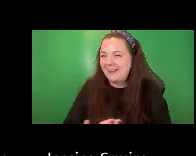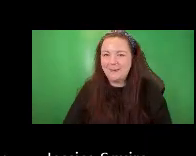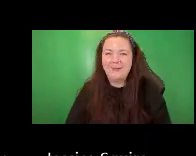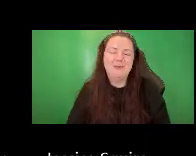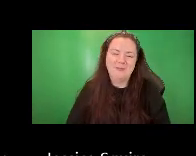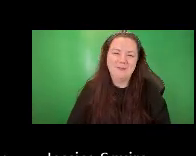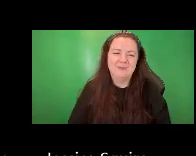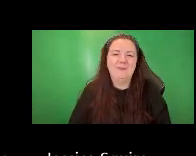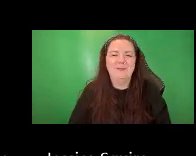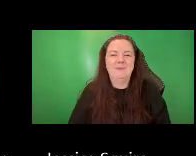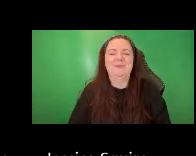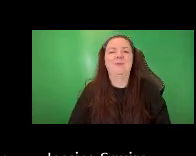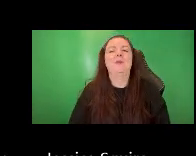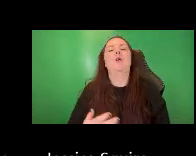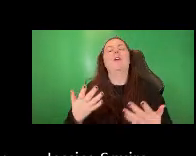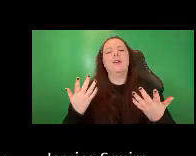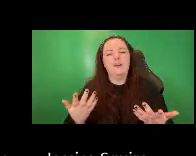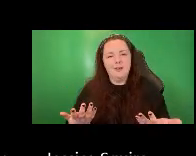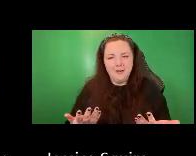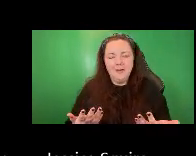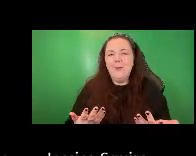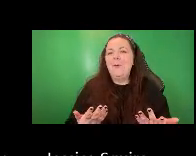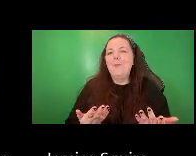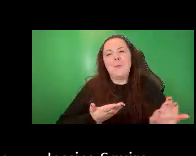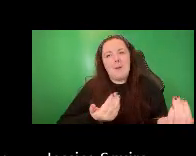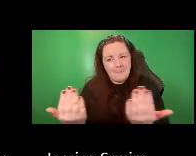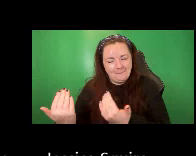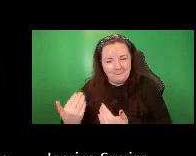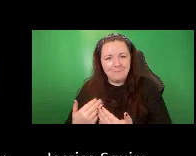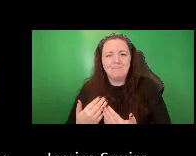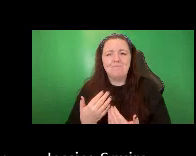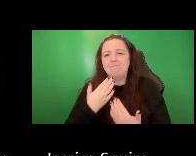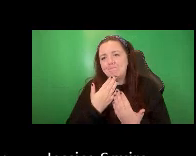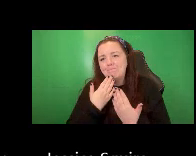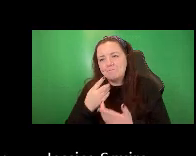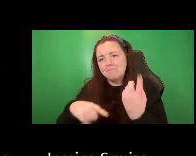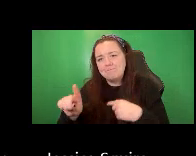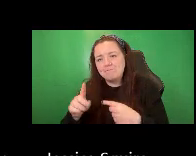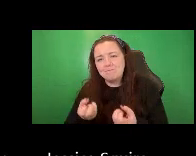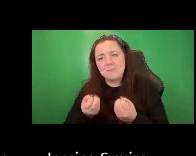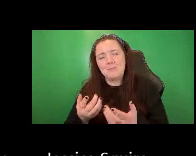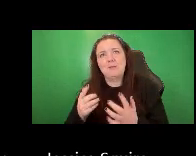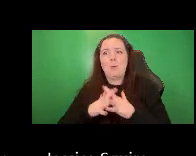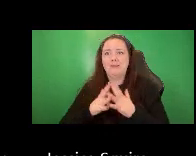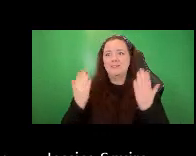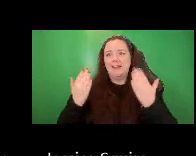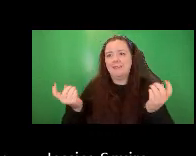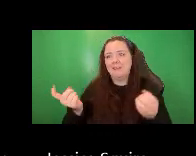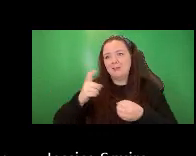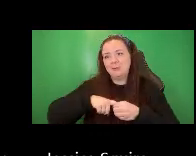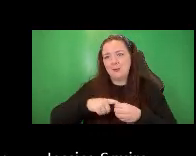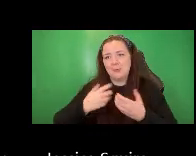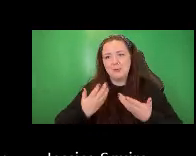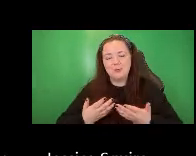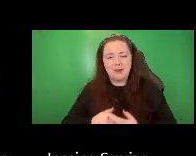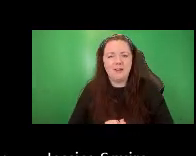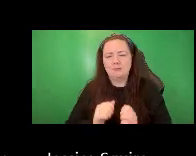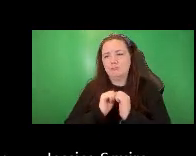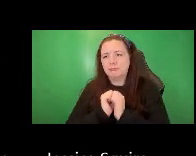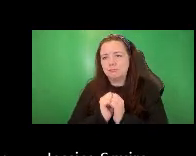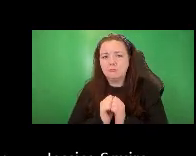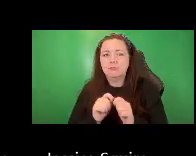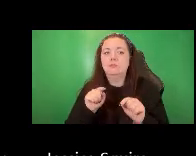Right. Look, welcome to the event. Thanks for your time on this Wednesday evening. It's much appreciated. This is an important